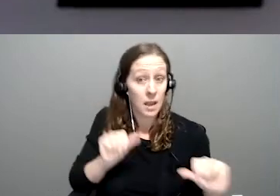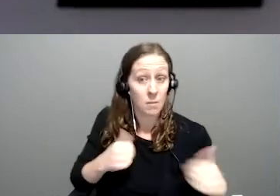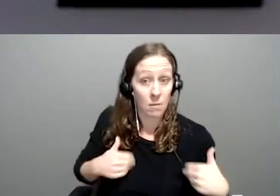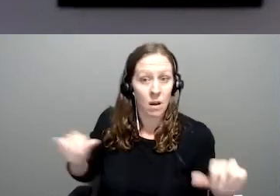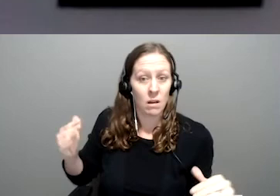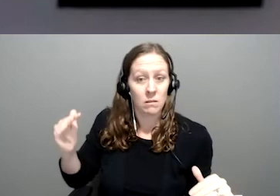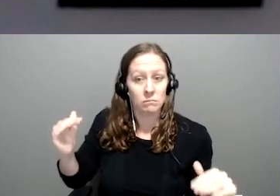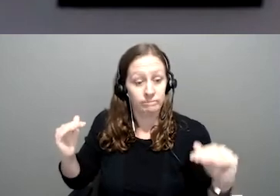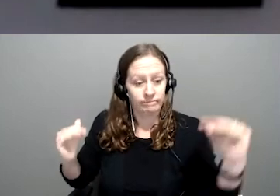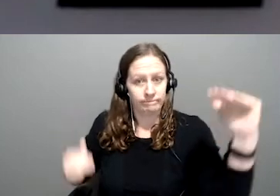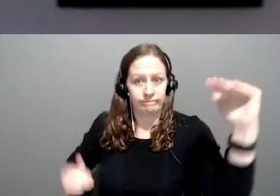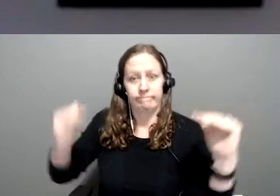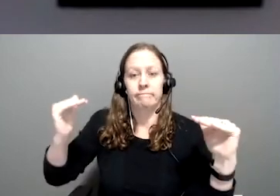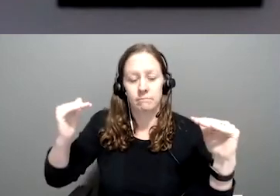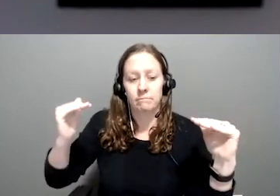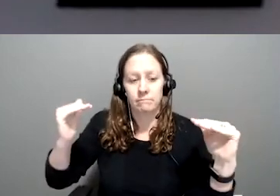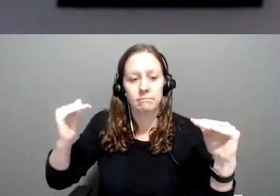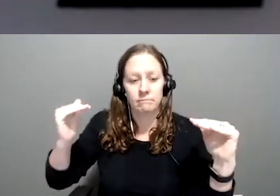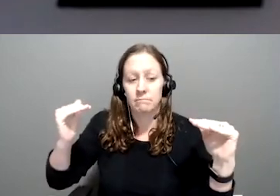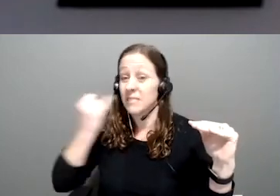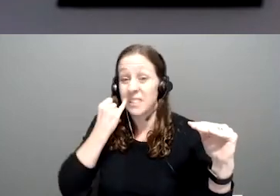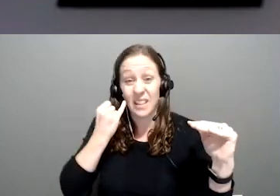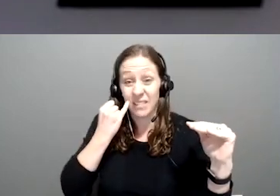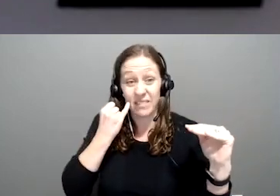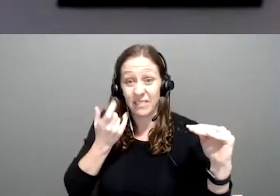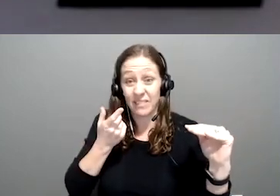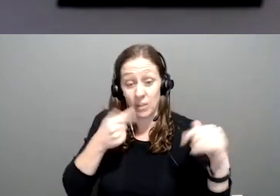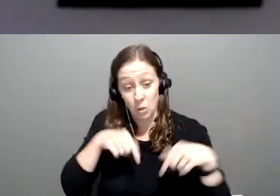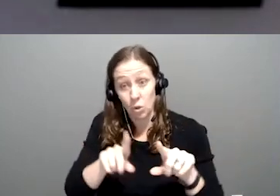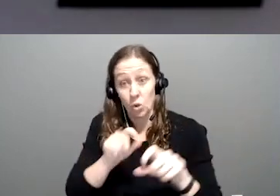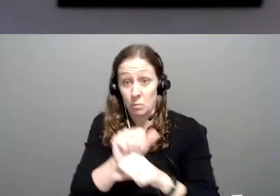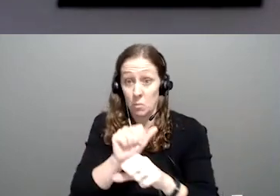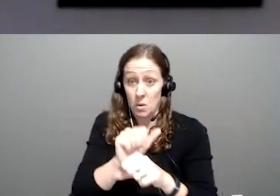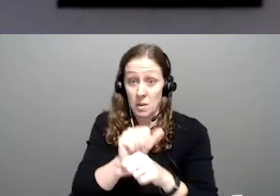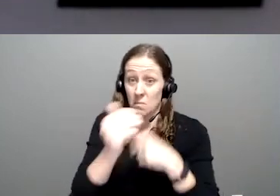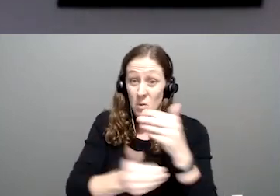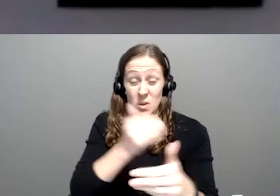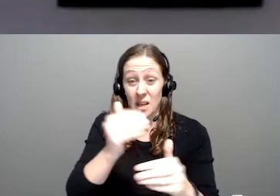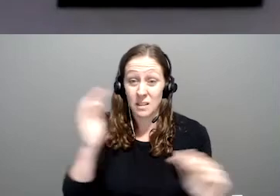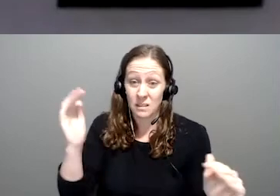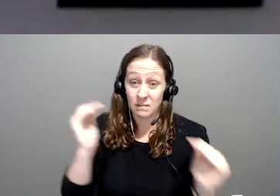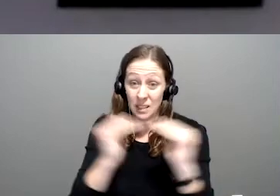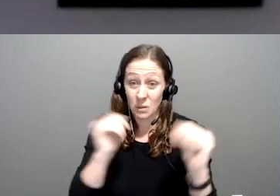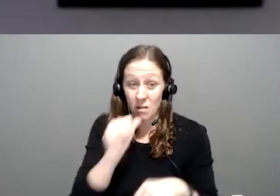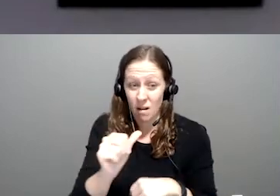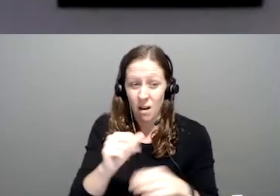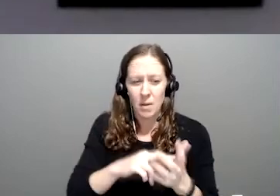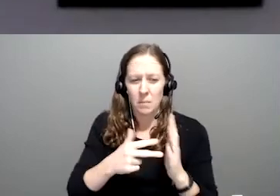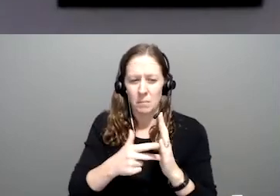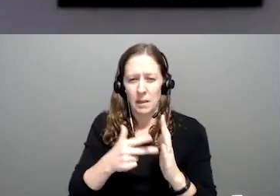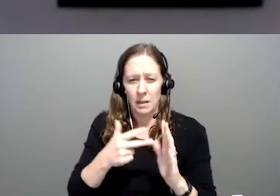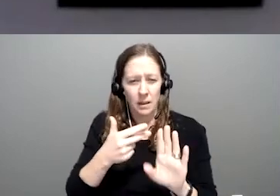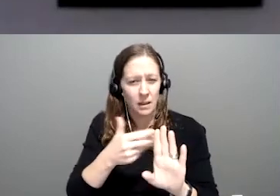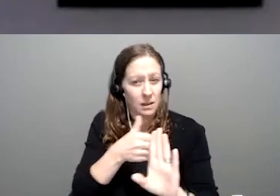students. And if that's not being done in the employment process, then, I mean, in my mind, was it ever